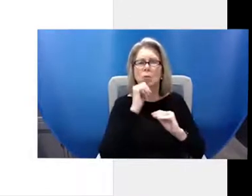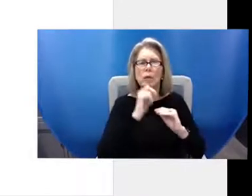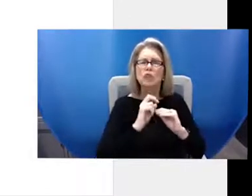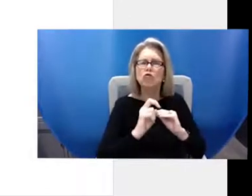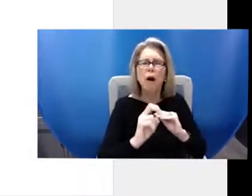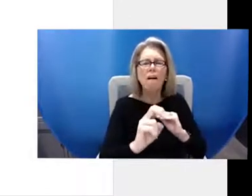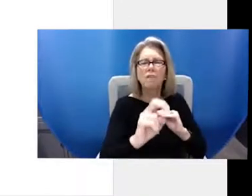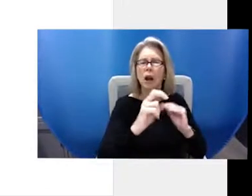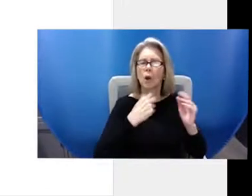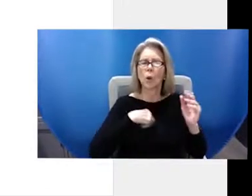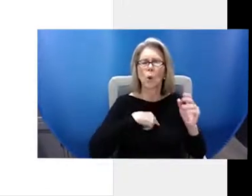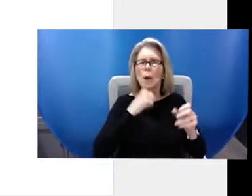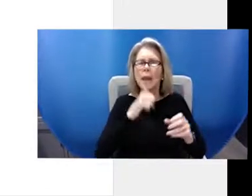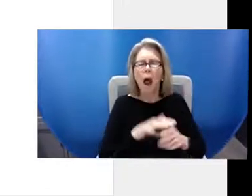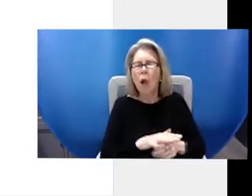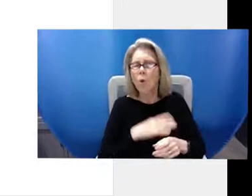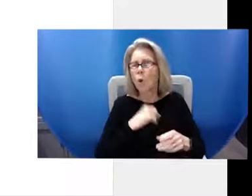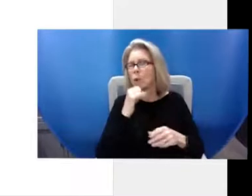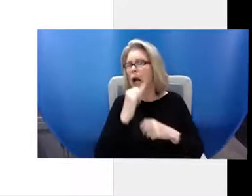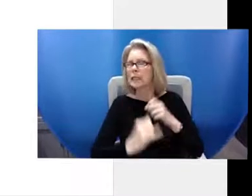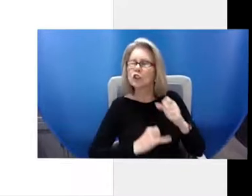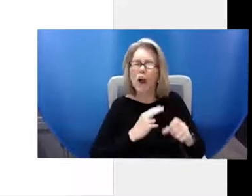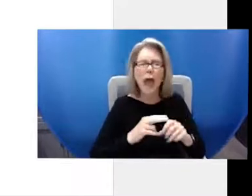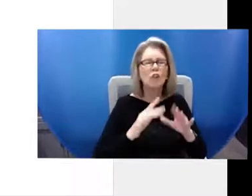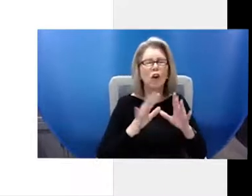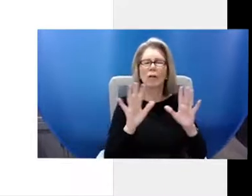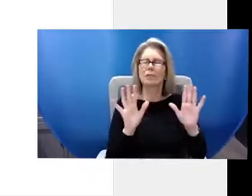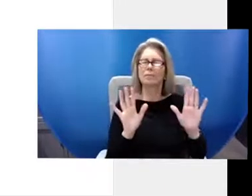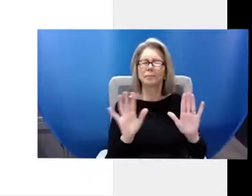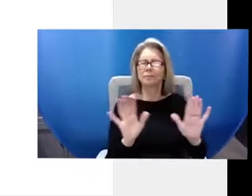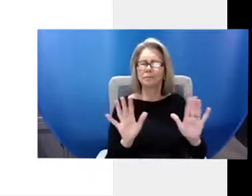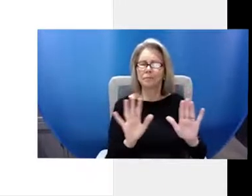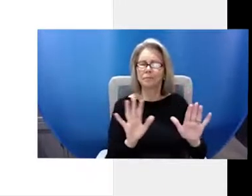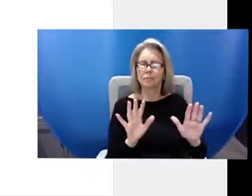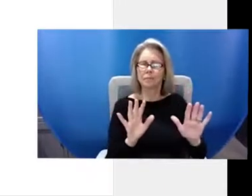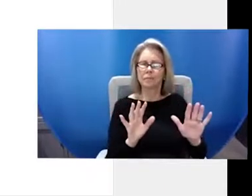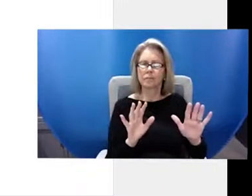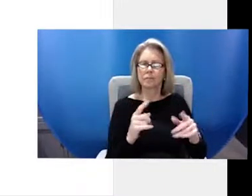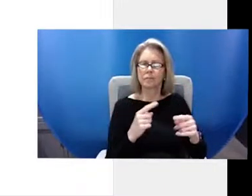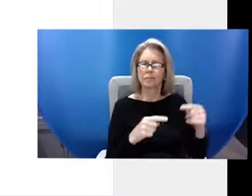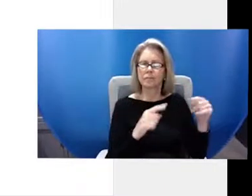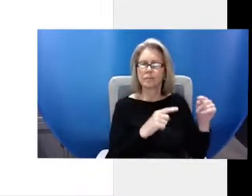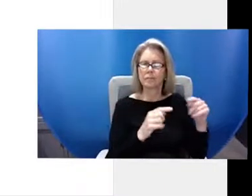moving, we are not traveling, we are local, we are not international. And I feel like